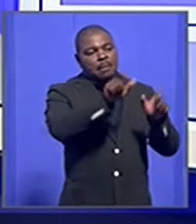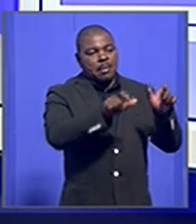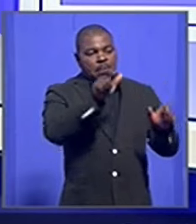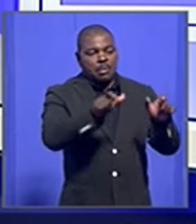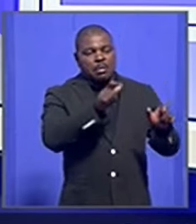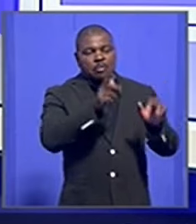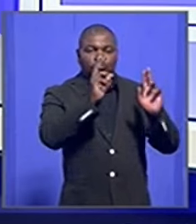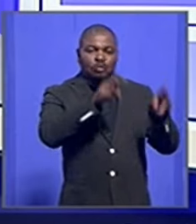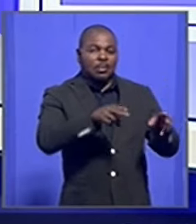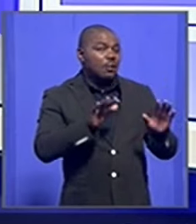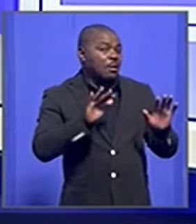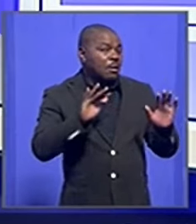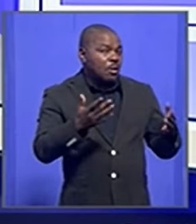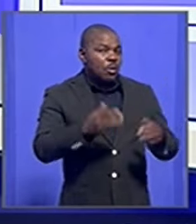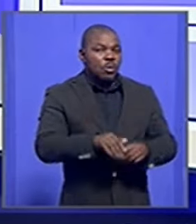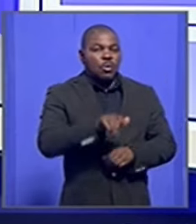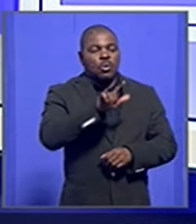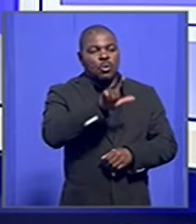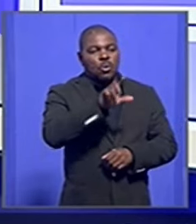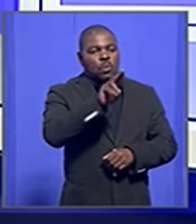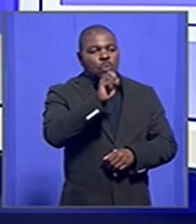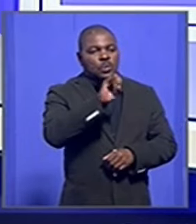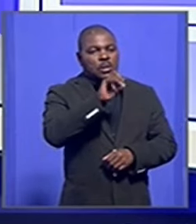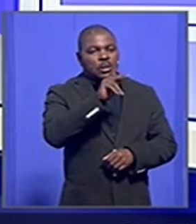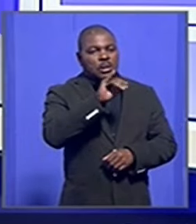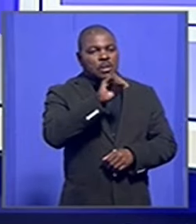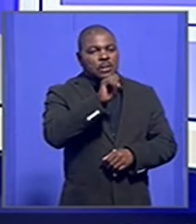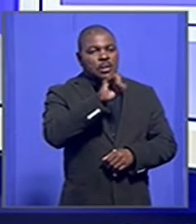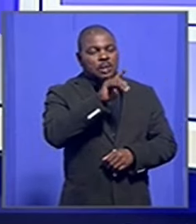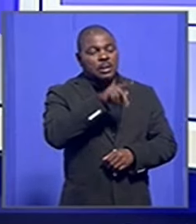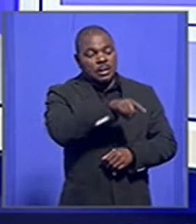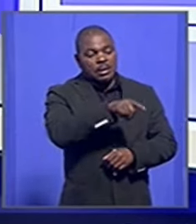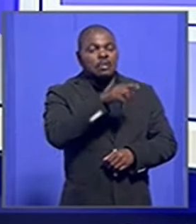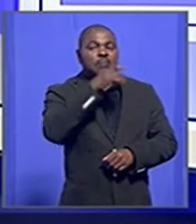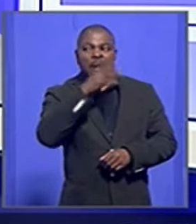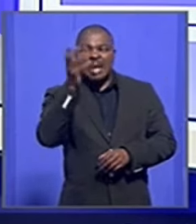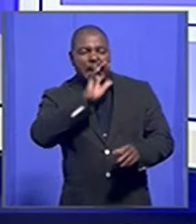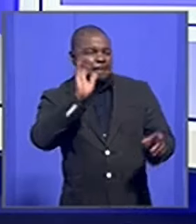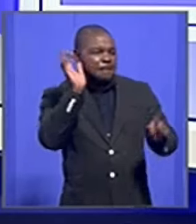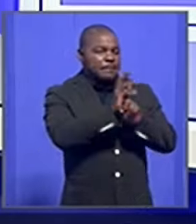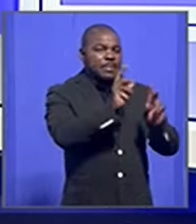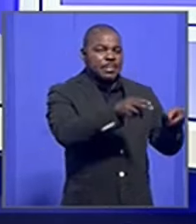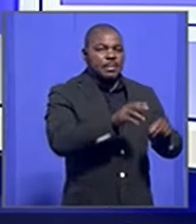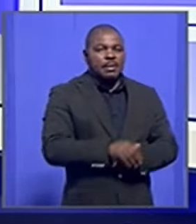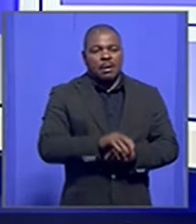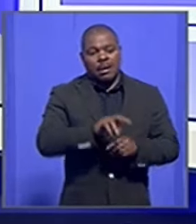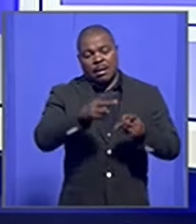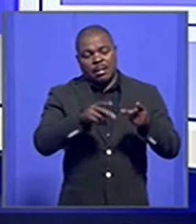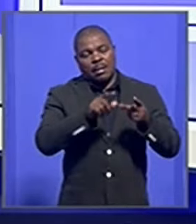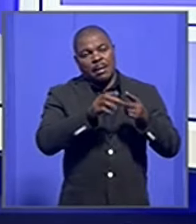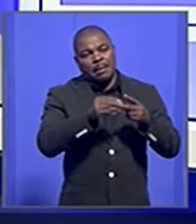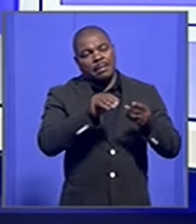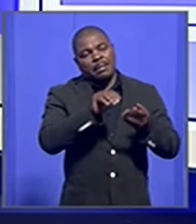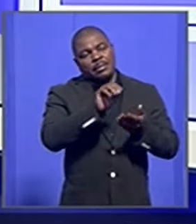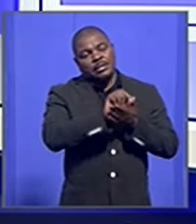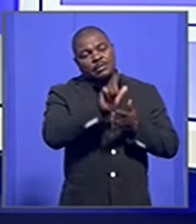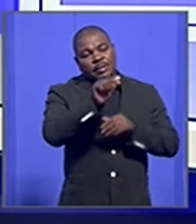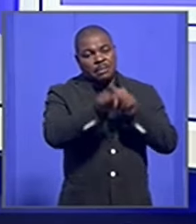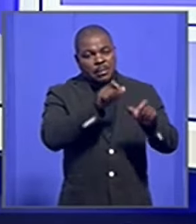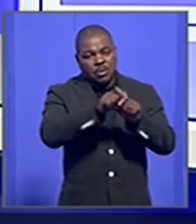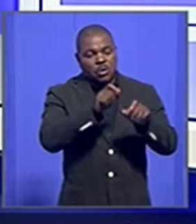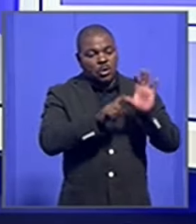ba tlhasetsweng kwa motsaneng wa Losikisiki ka lamatlhatso. Baagi bangwe ba le 17 ba thuntshitswe le go bolawa mo matlong